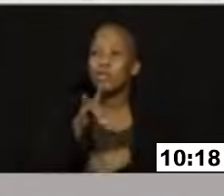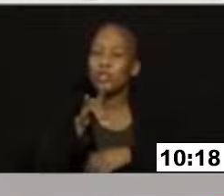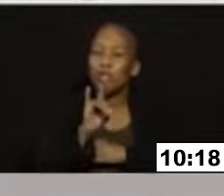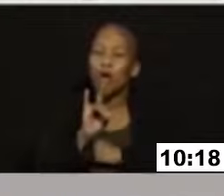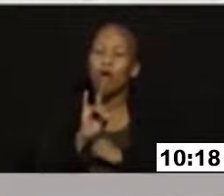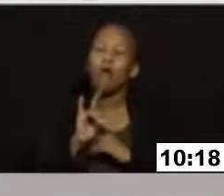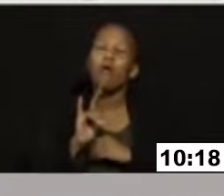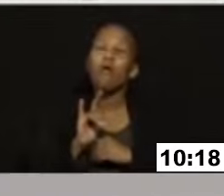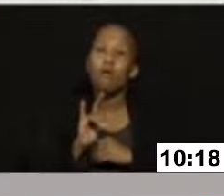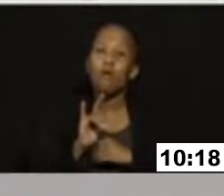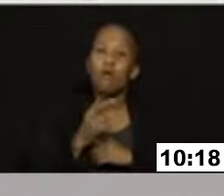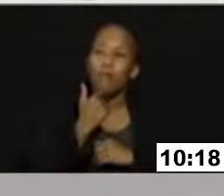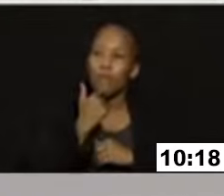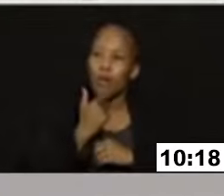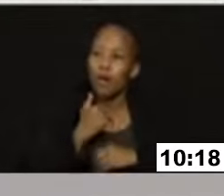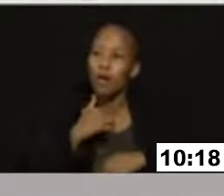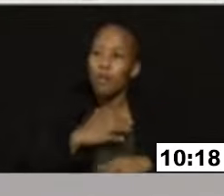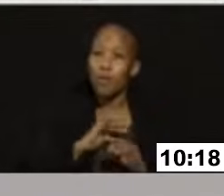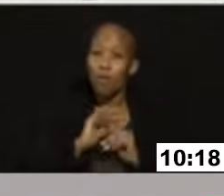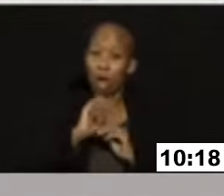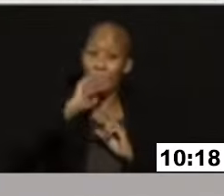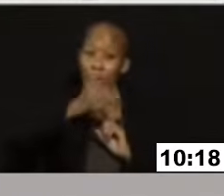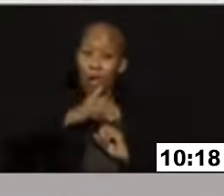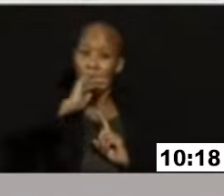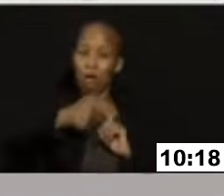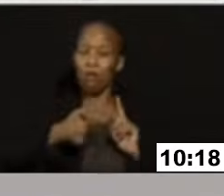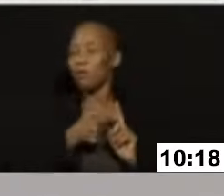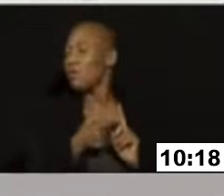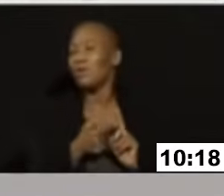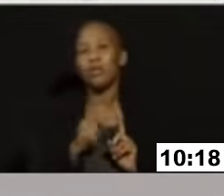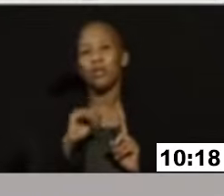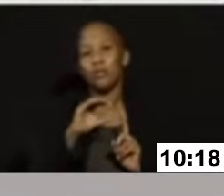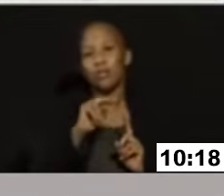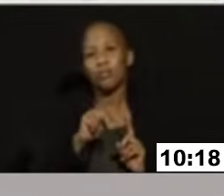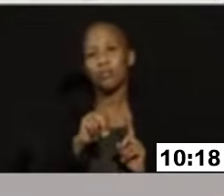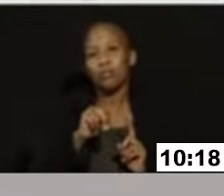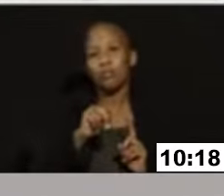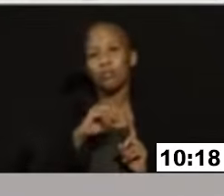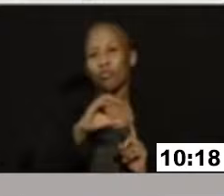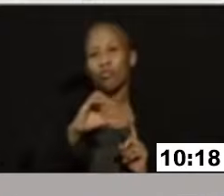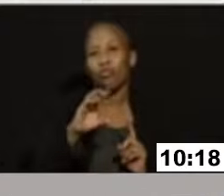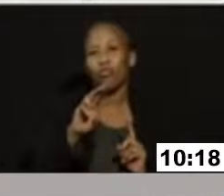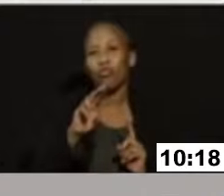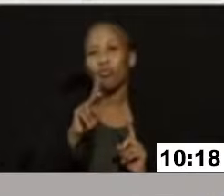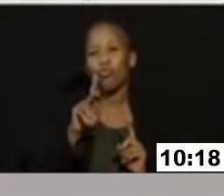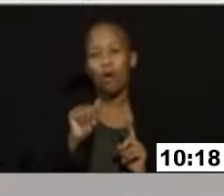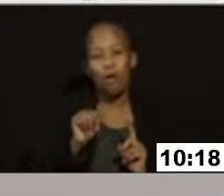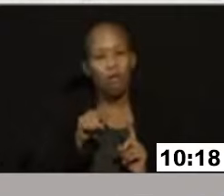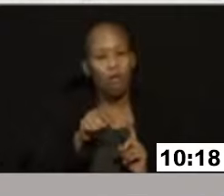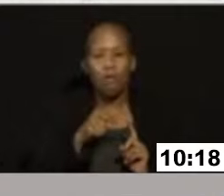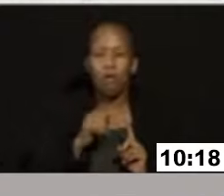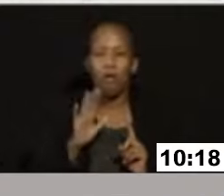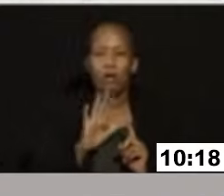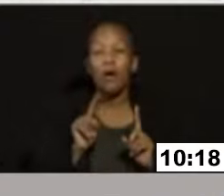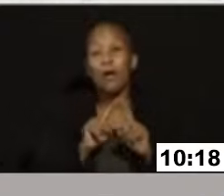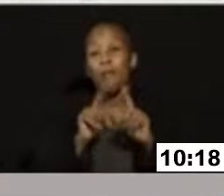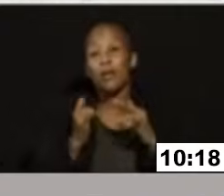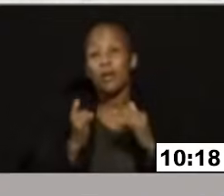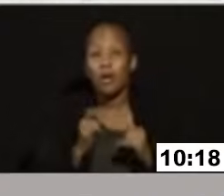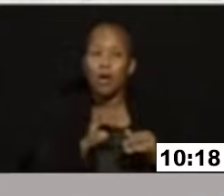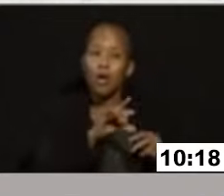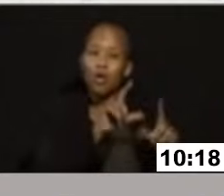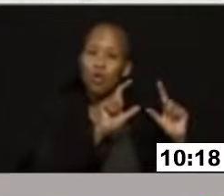shield Advocate Ngcuka from, but the issue is a critical one of vires and powers of the Commission